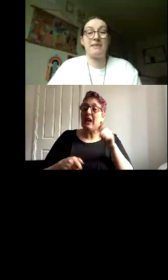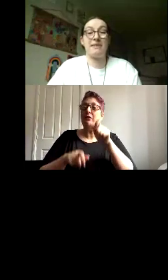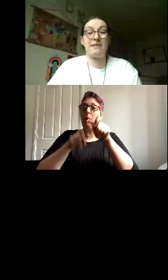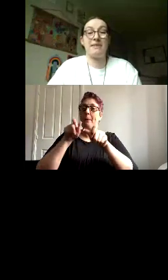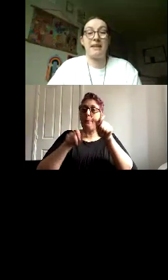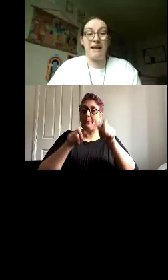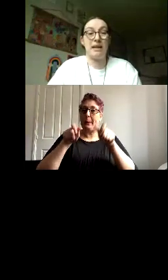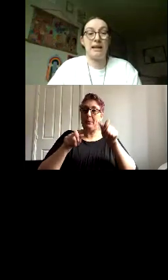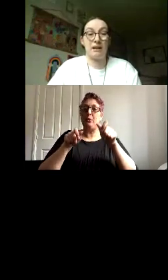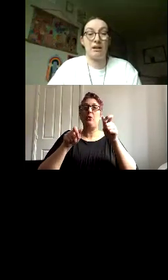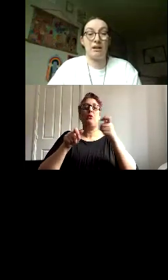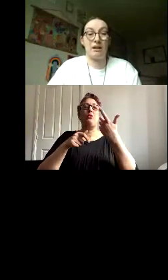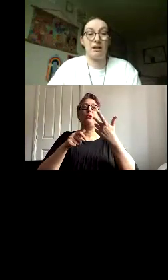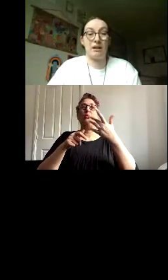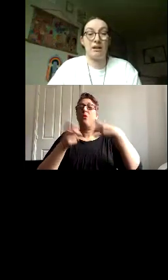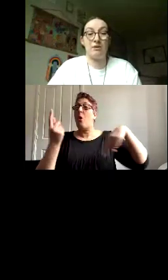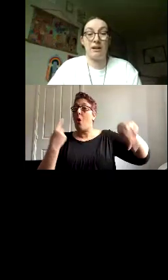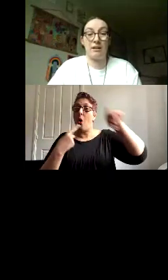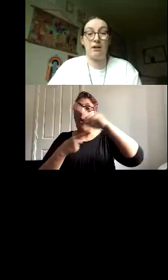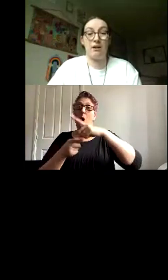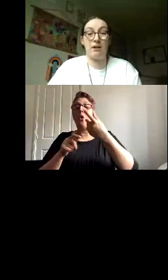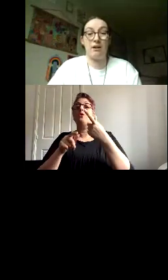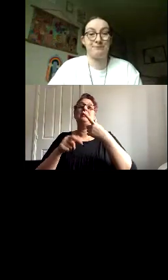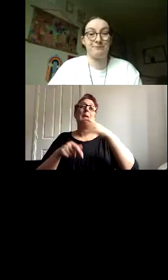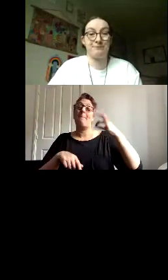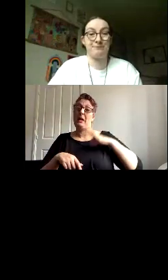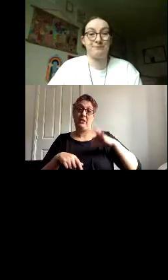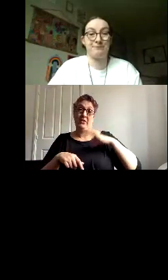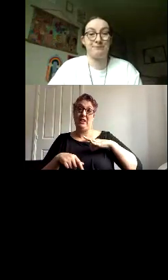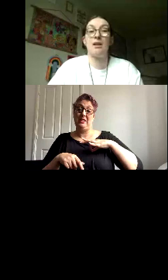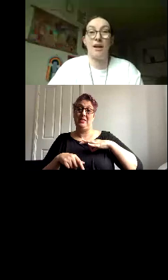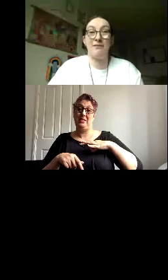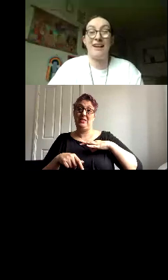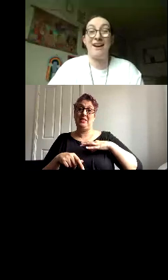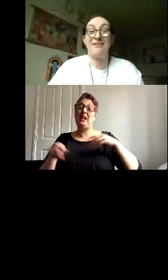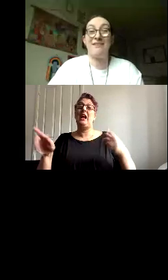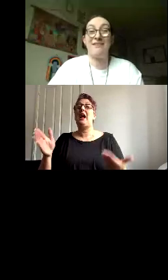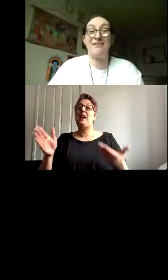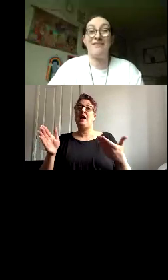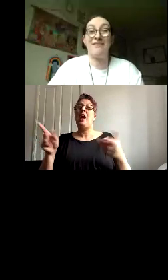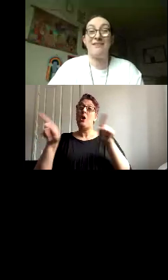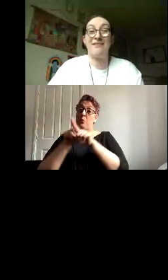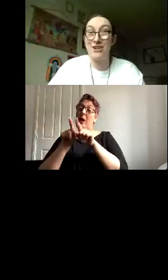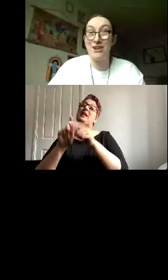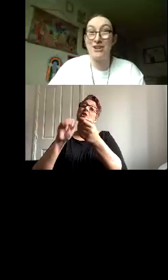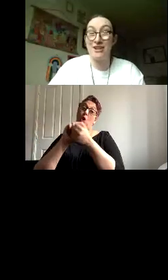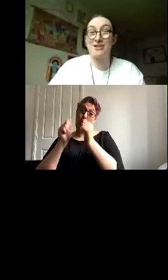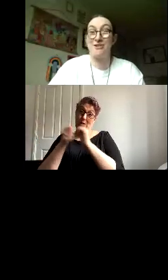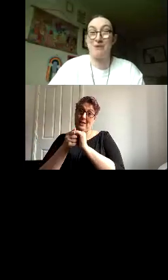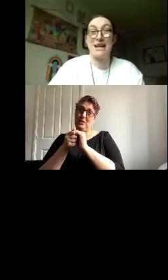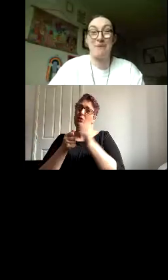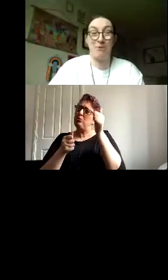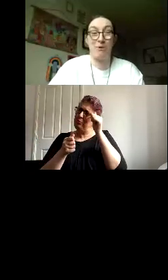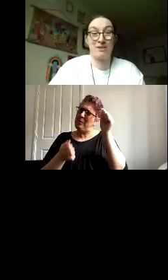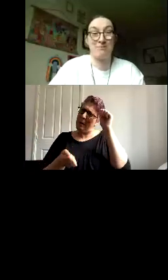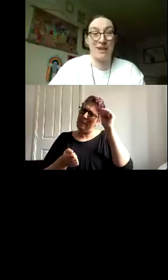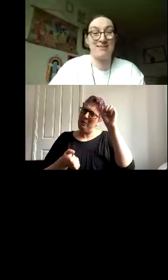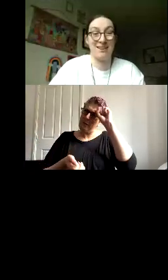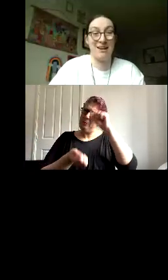benefits everybody, including us. So hopefully I've convinced you to learn